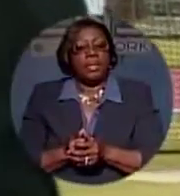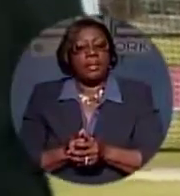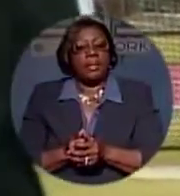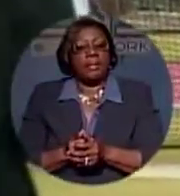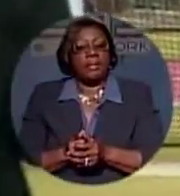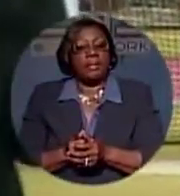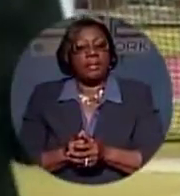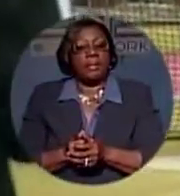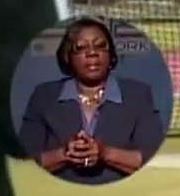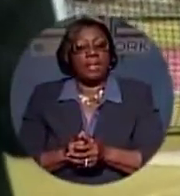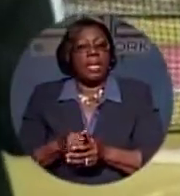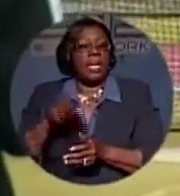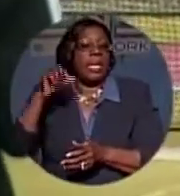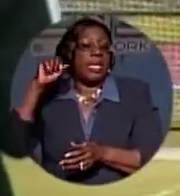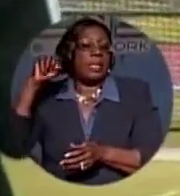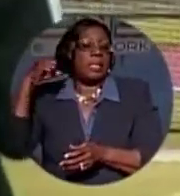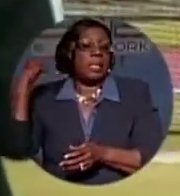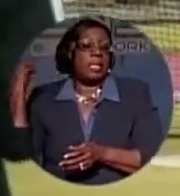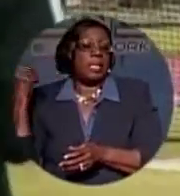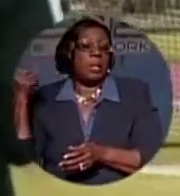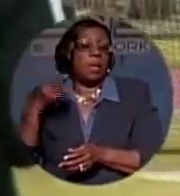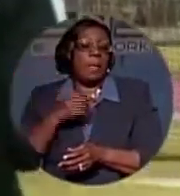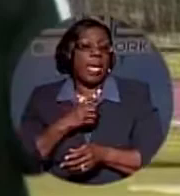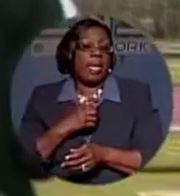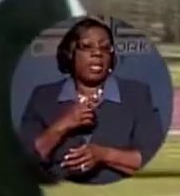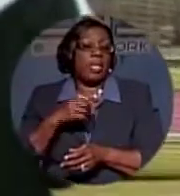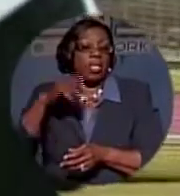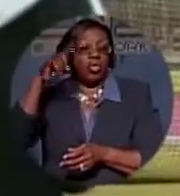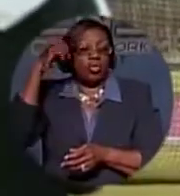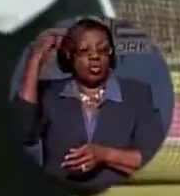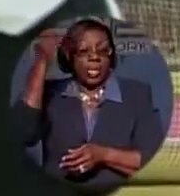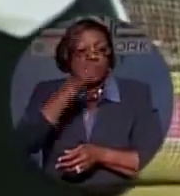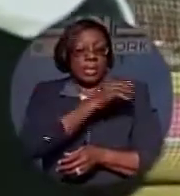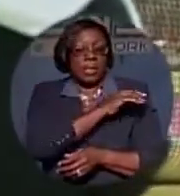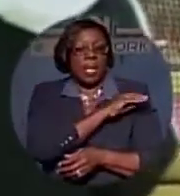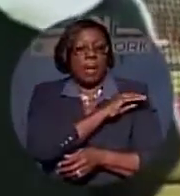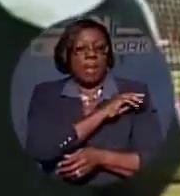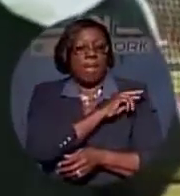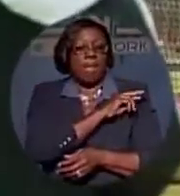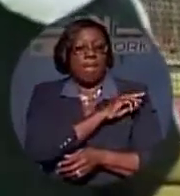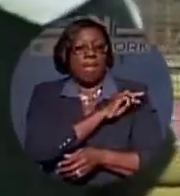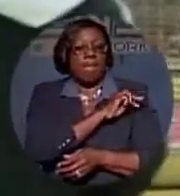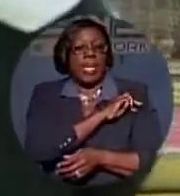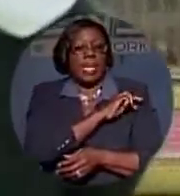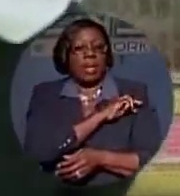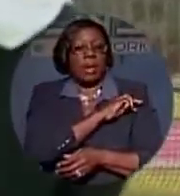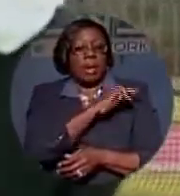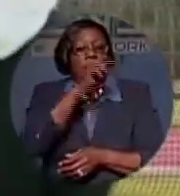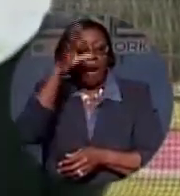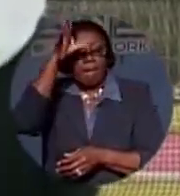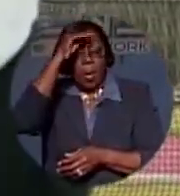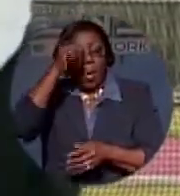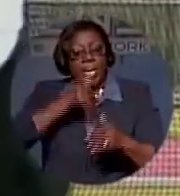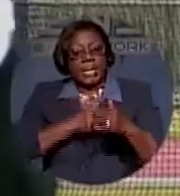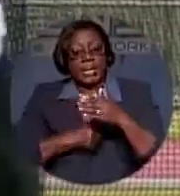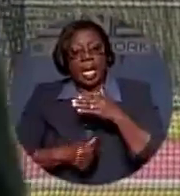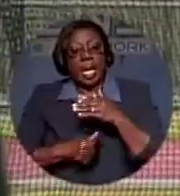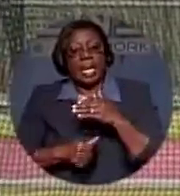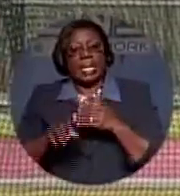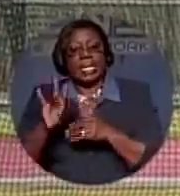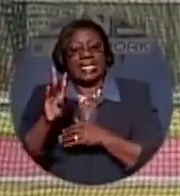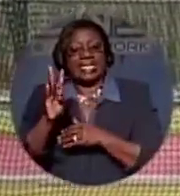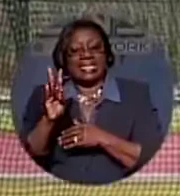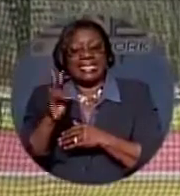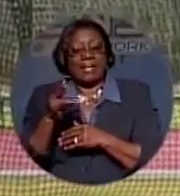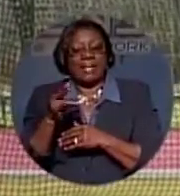events. A silver medal, Drexel Maycock, boys under 17 discus. He would collect second